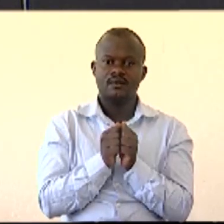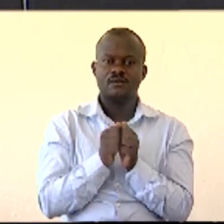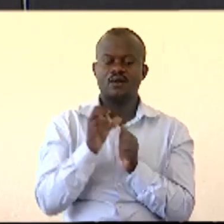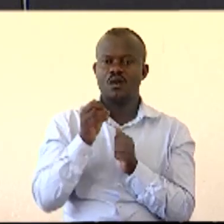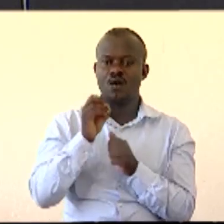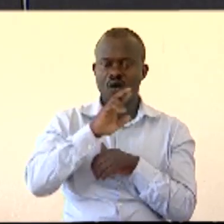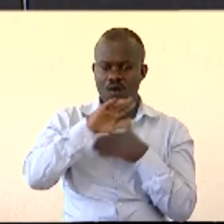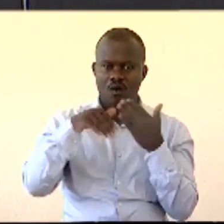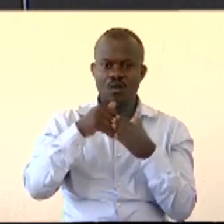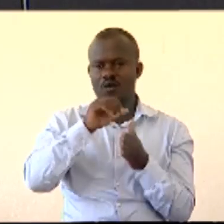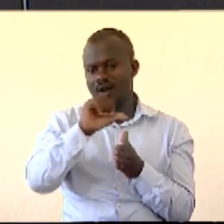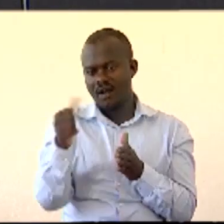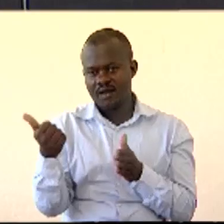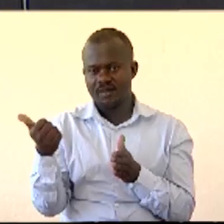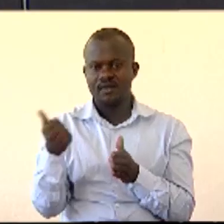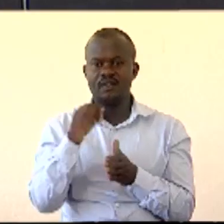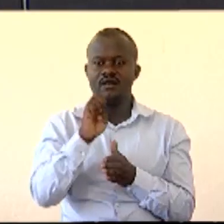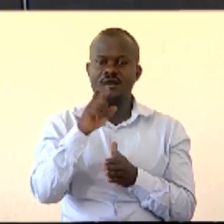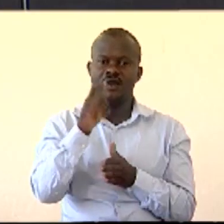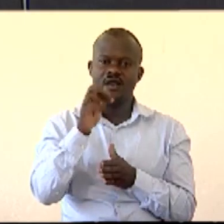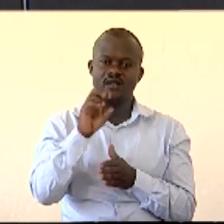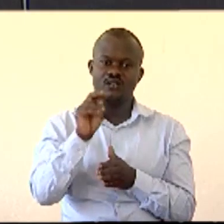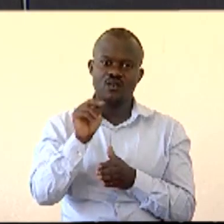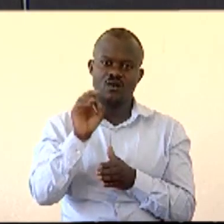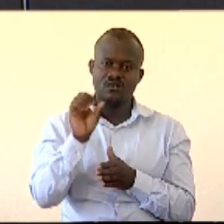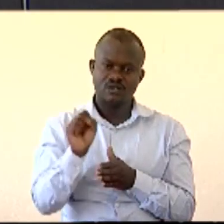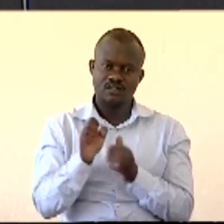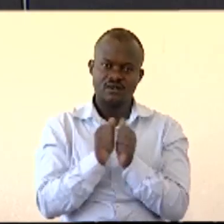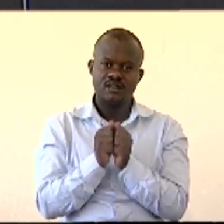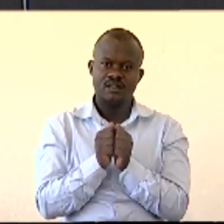all other electrons